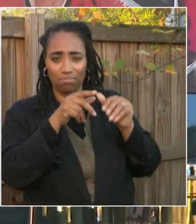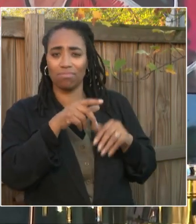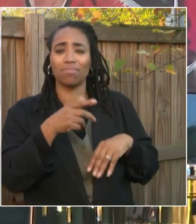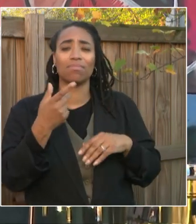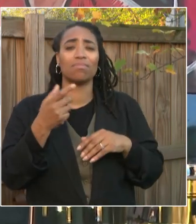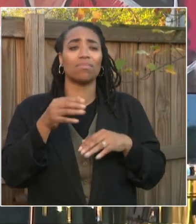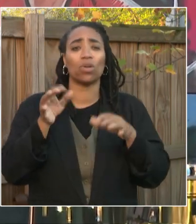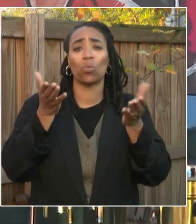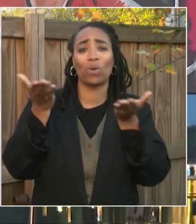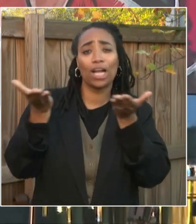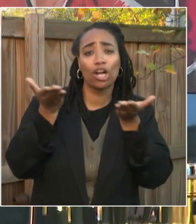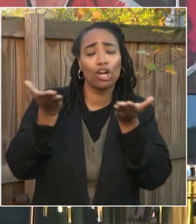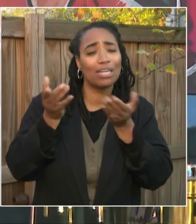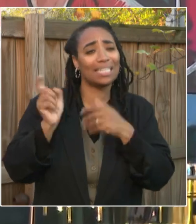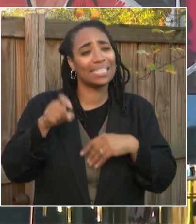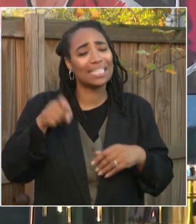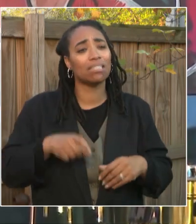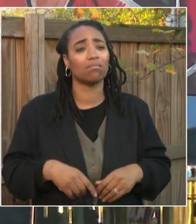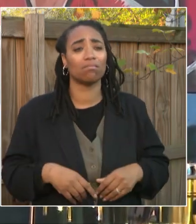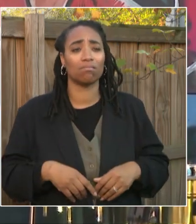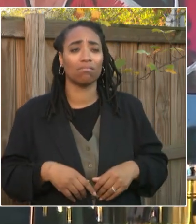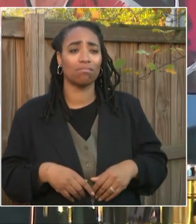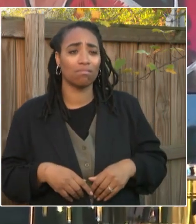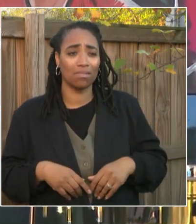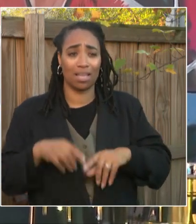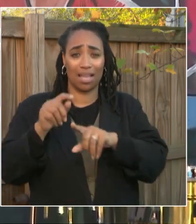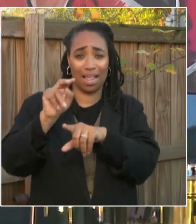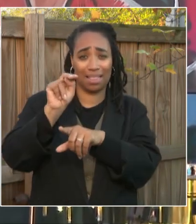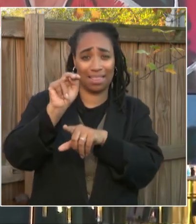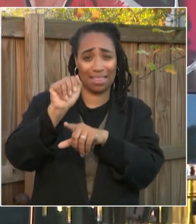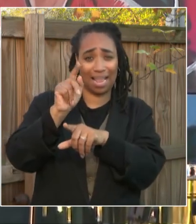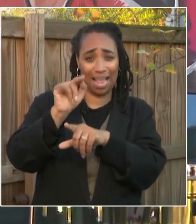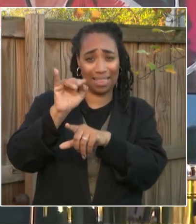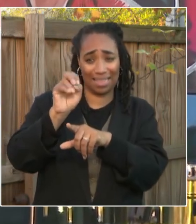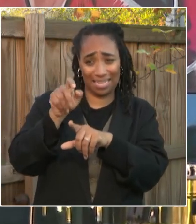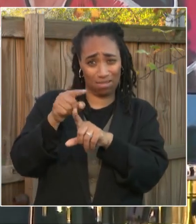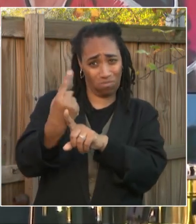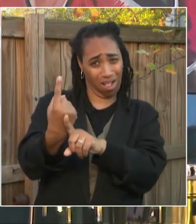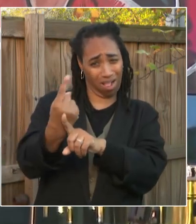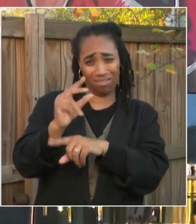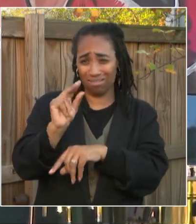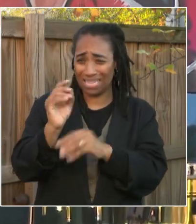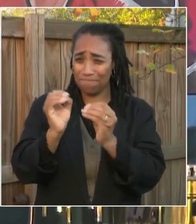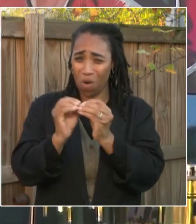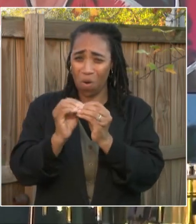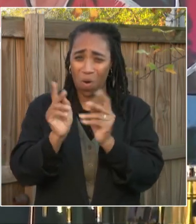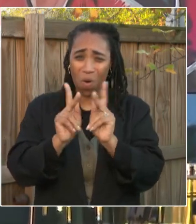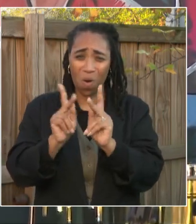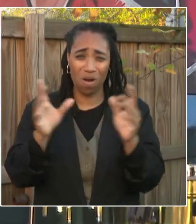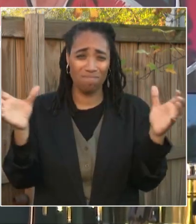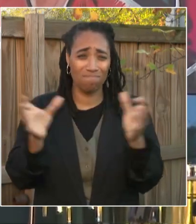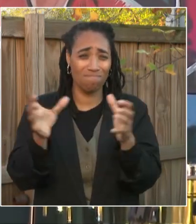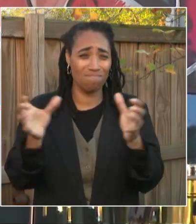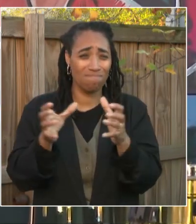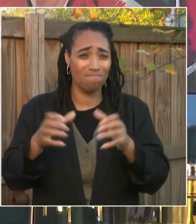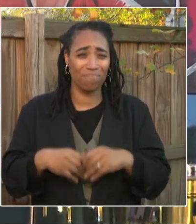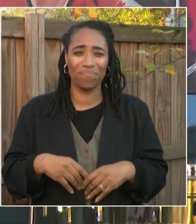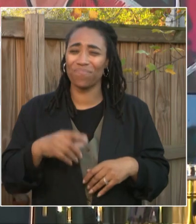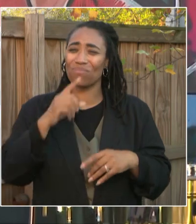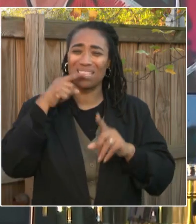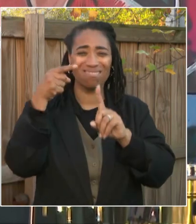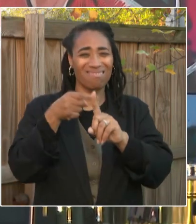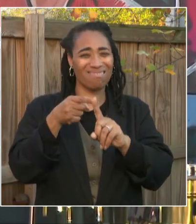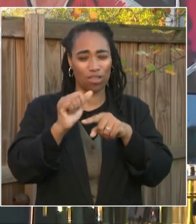day. So you got to have the curators where we want to train young people from Anacostia how to be curators. Young people